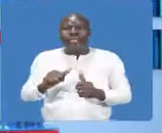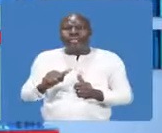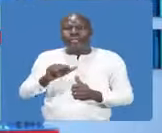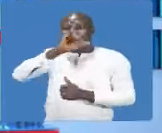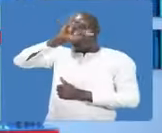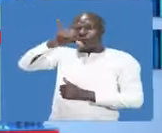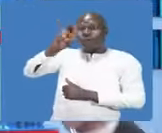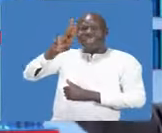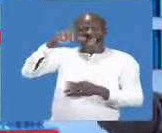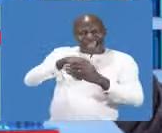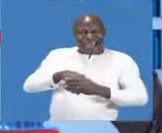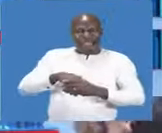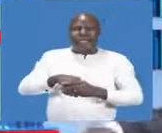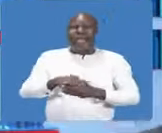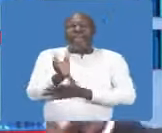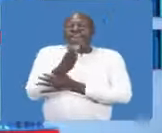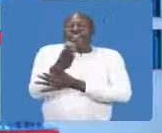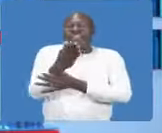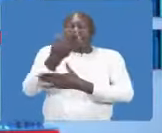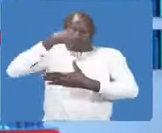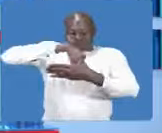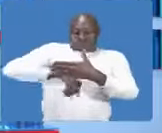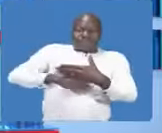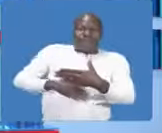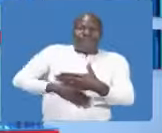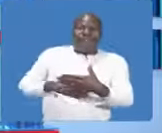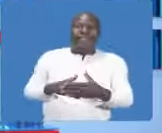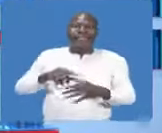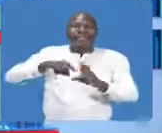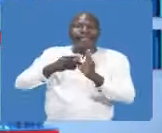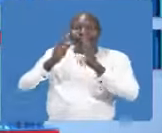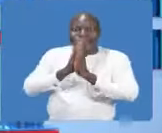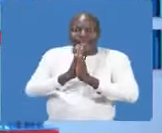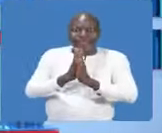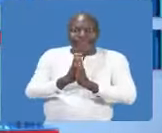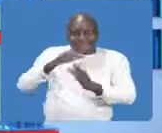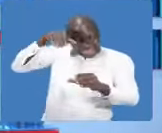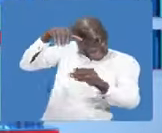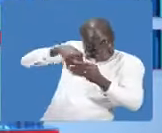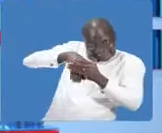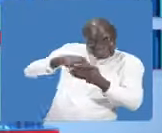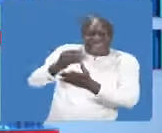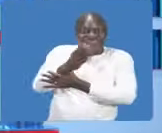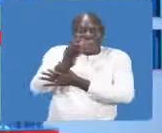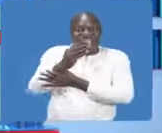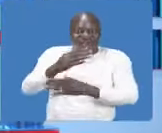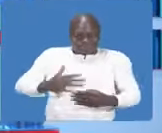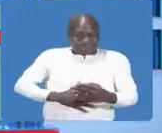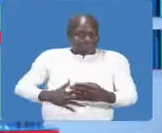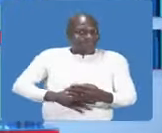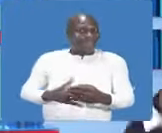yam e wo apunumu apubrunumu no obo empire Jonah chapter 2 verse